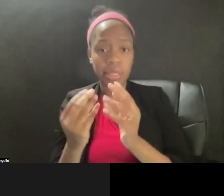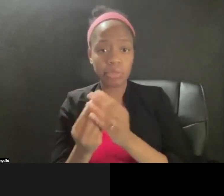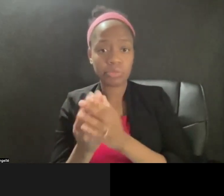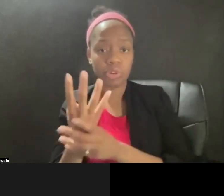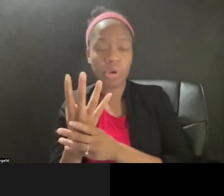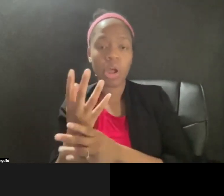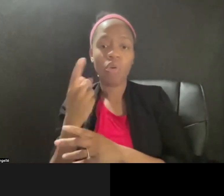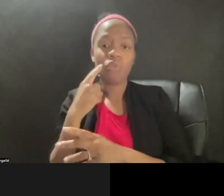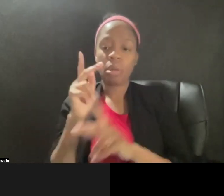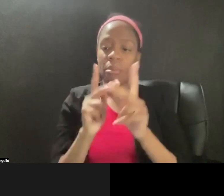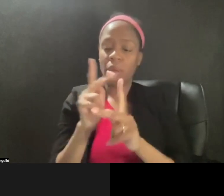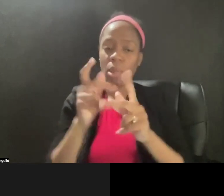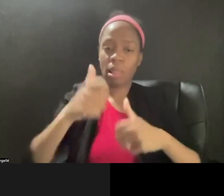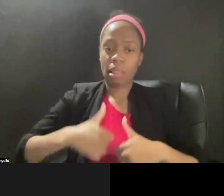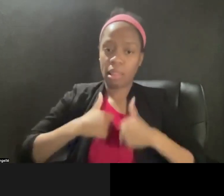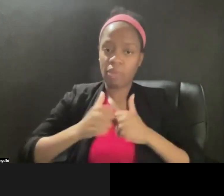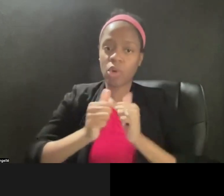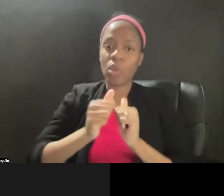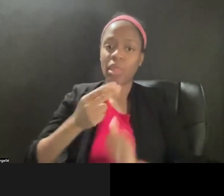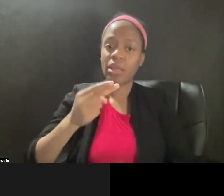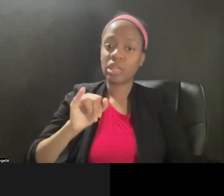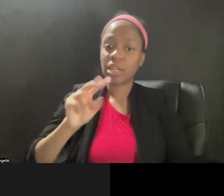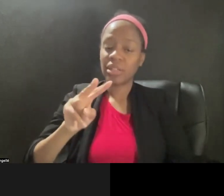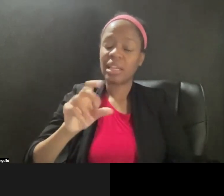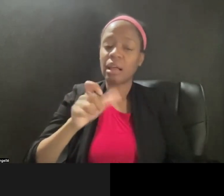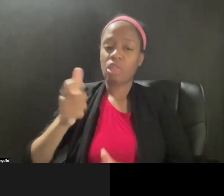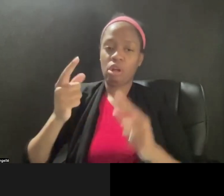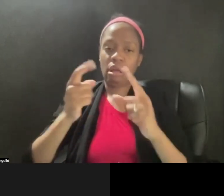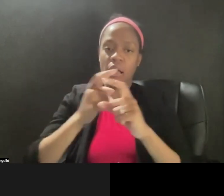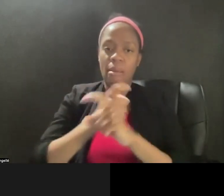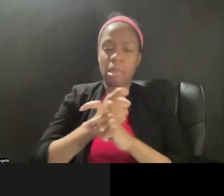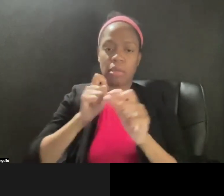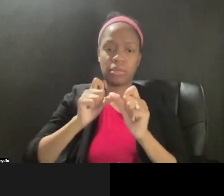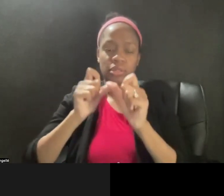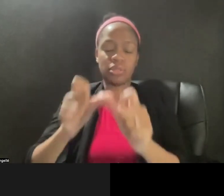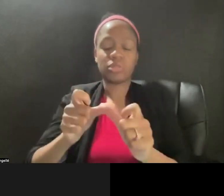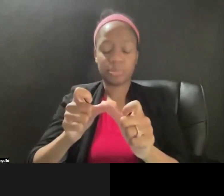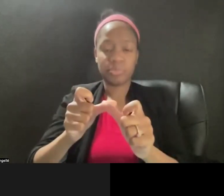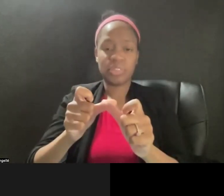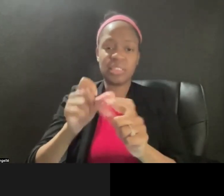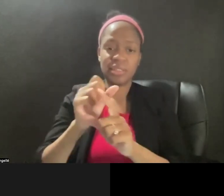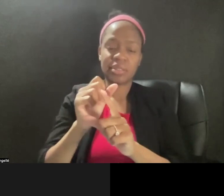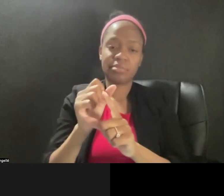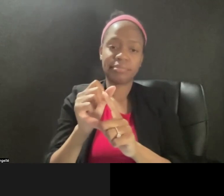with HIV and other complex chronic conditions or comorbidities,